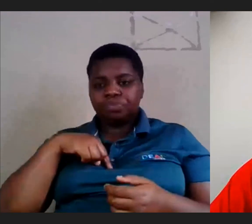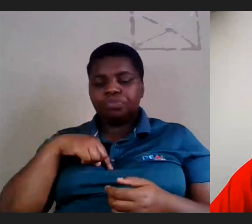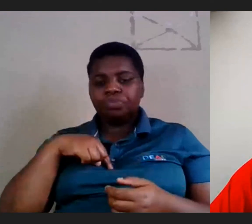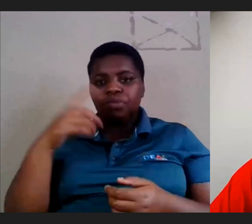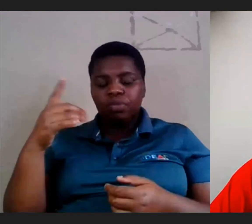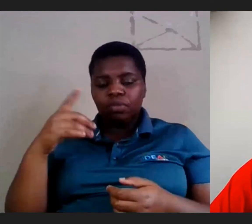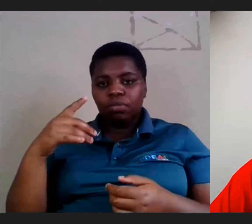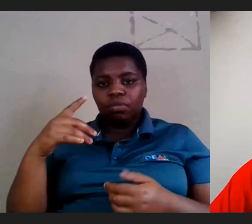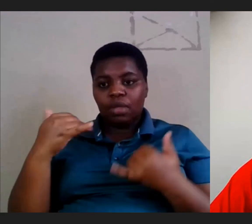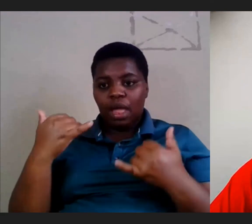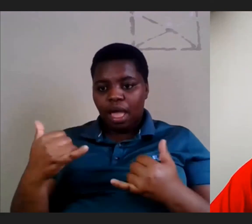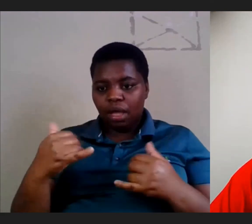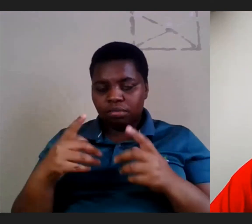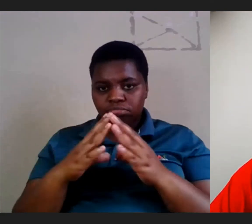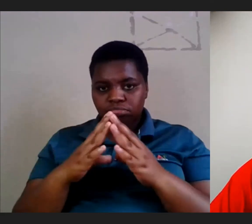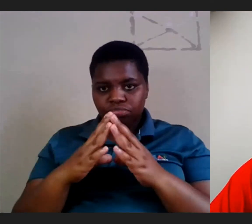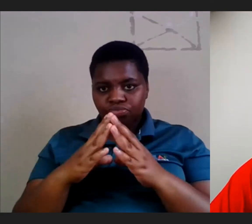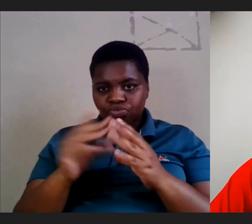on the chat box,